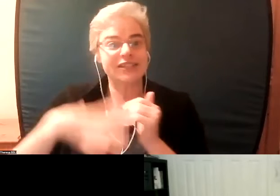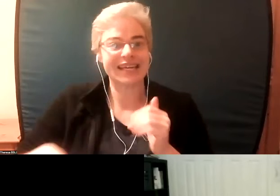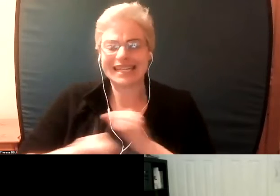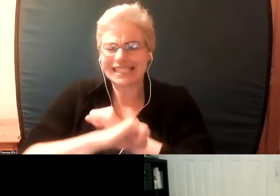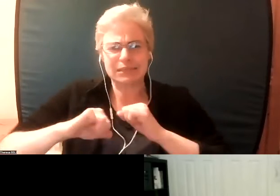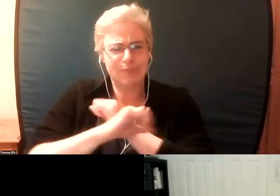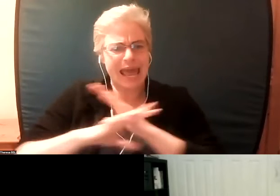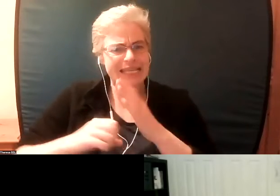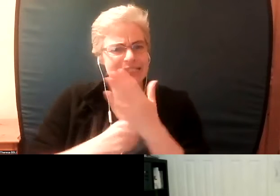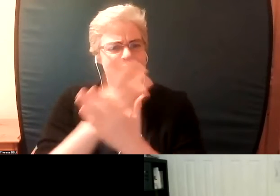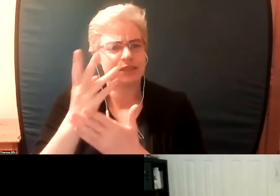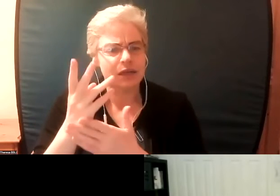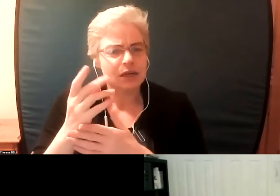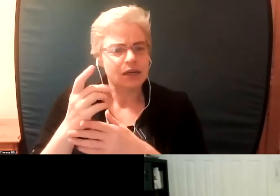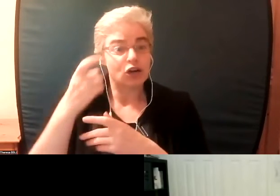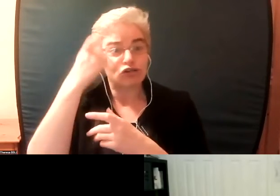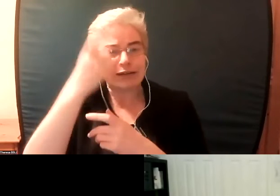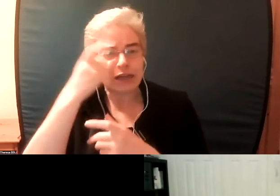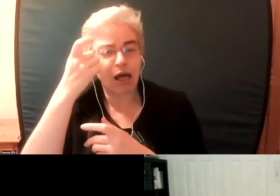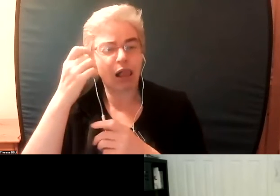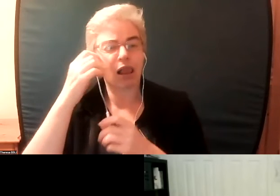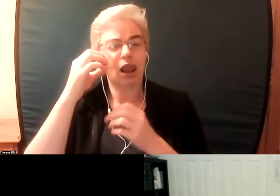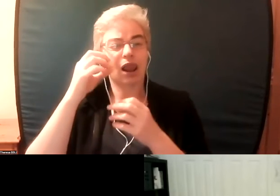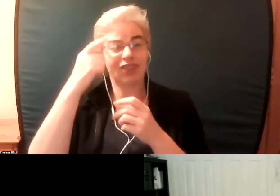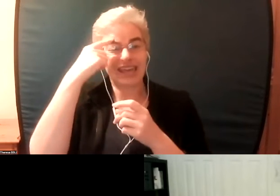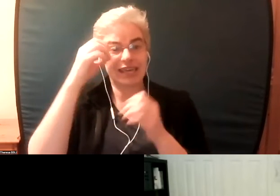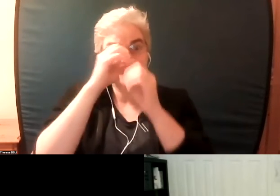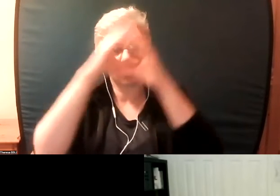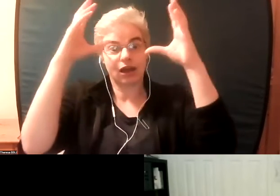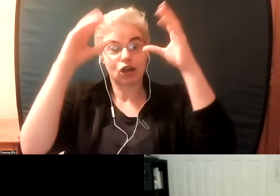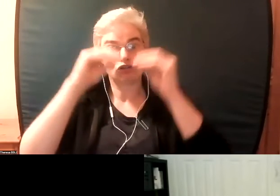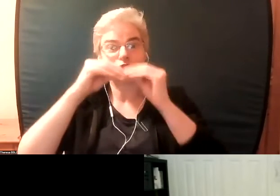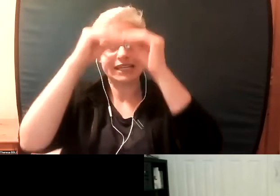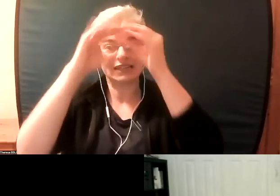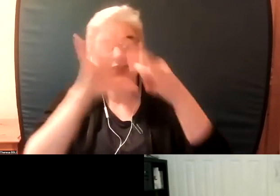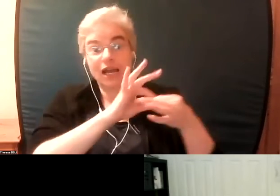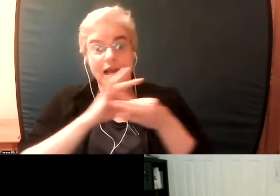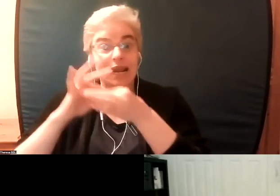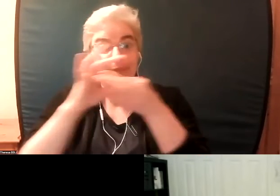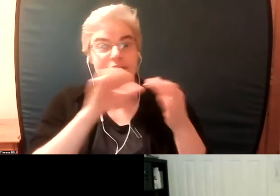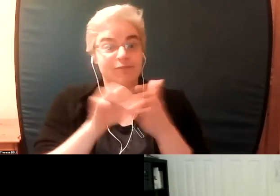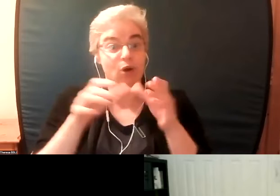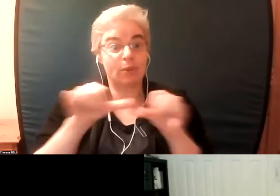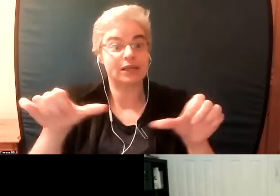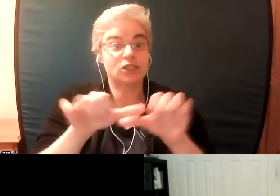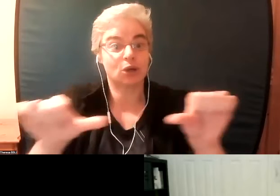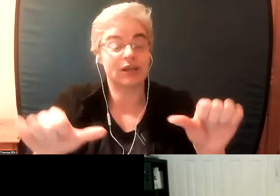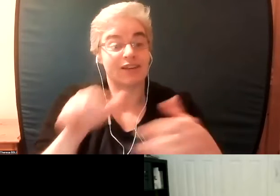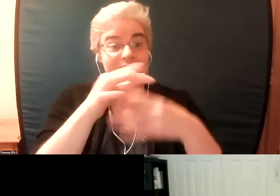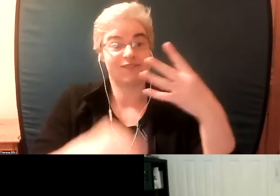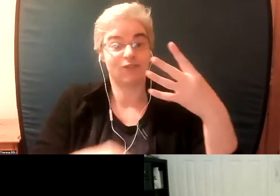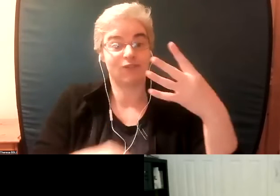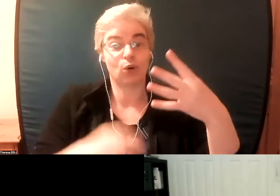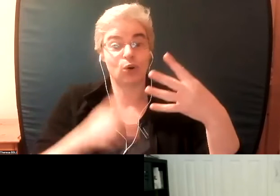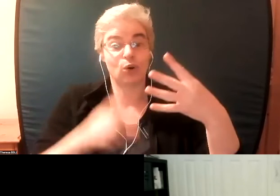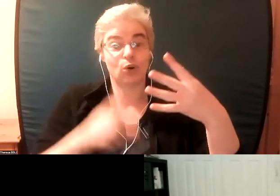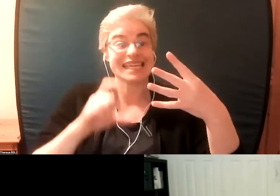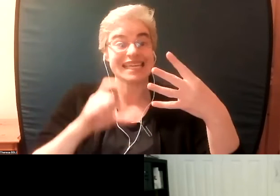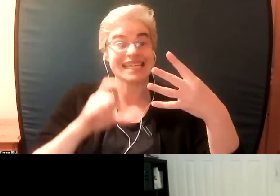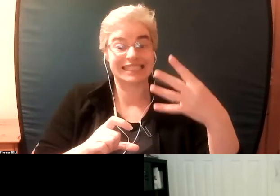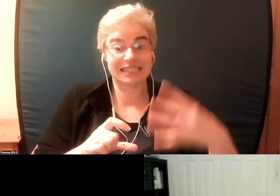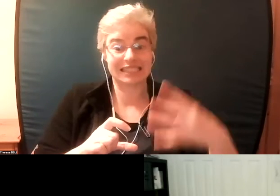develop critical thinking, creativity, communication, collaborative problem solving, the 4 C's. Well, an